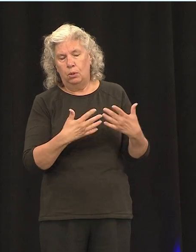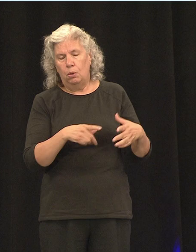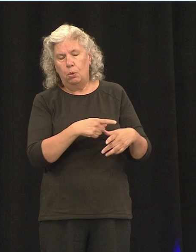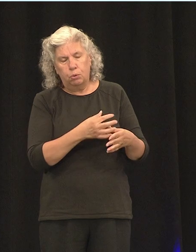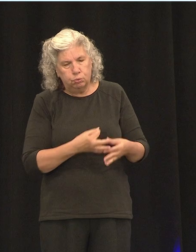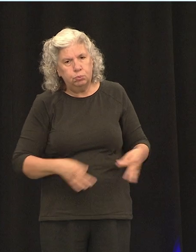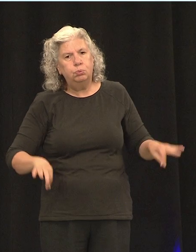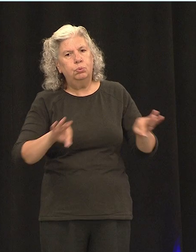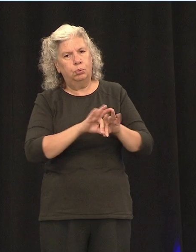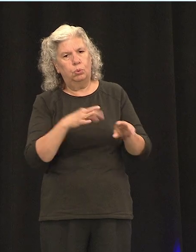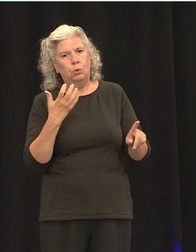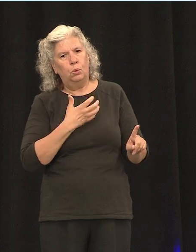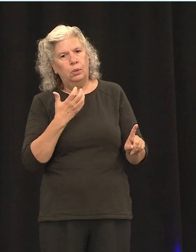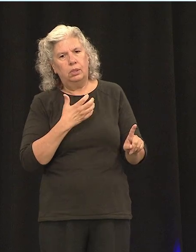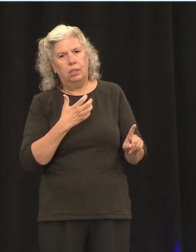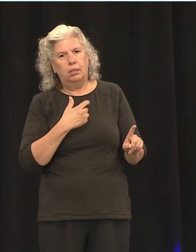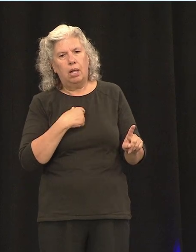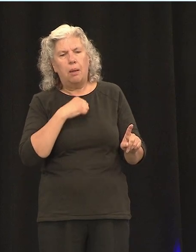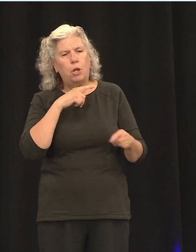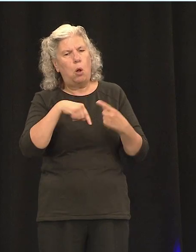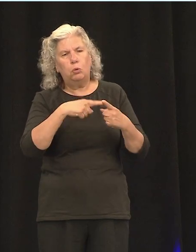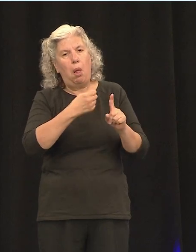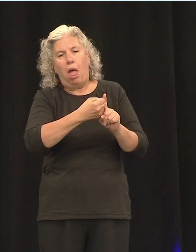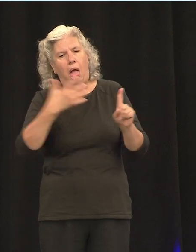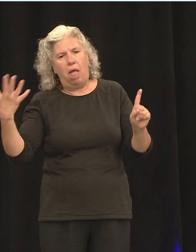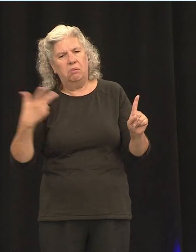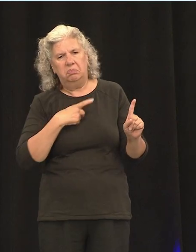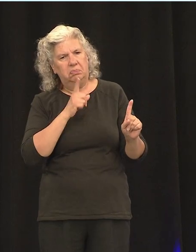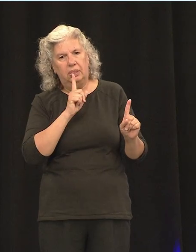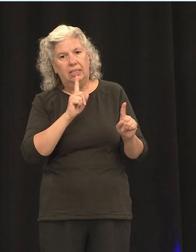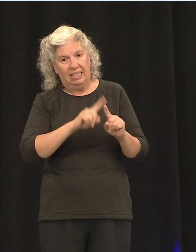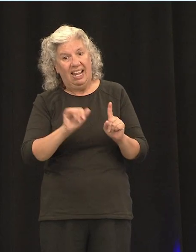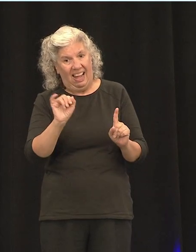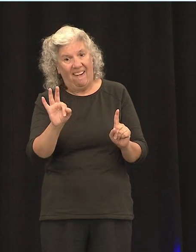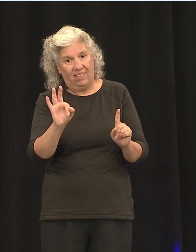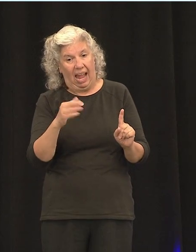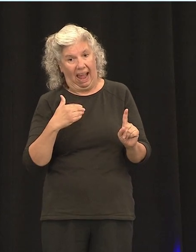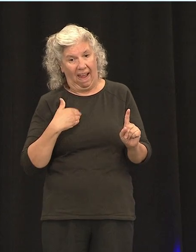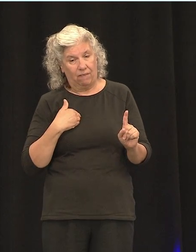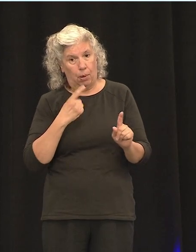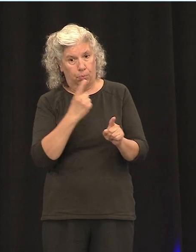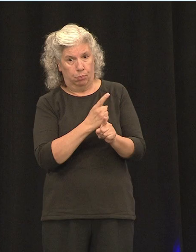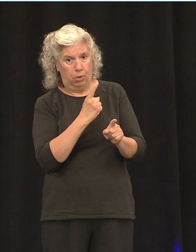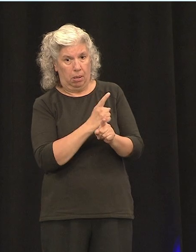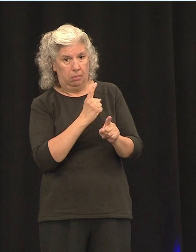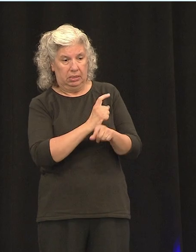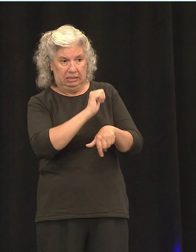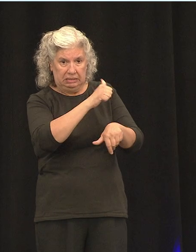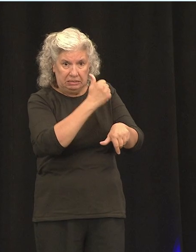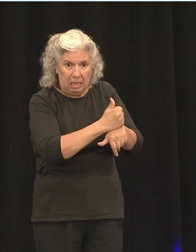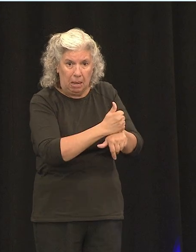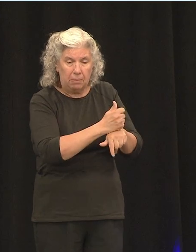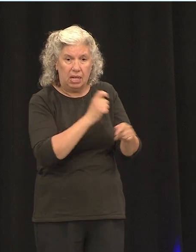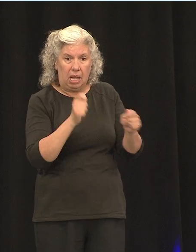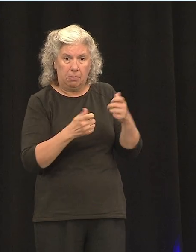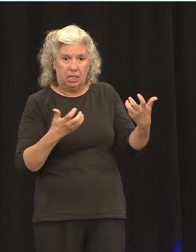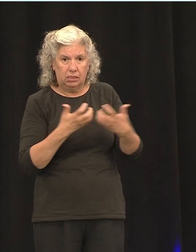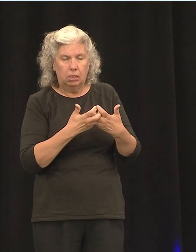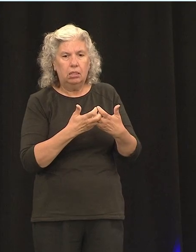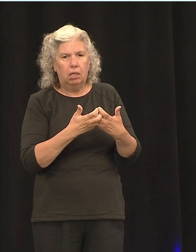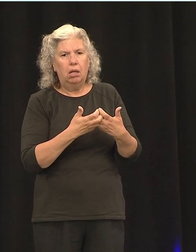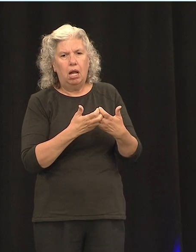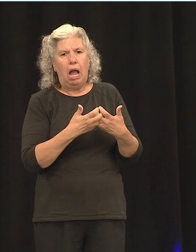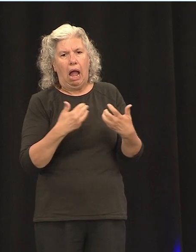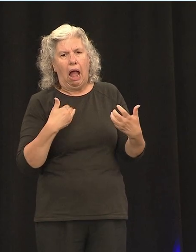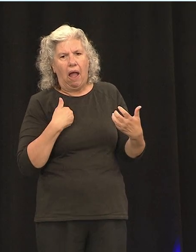have the appropriate accommodations in place, if you have extra time on tests, if you have pre-teaching